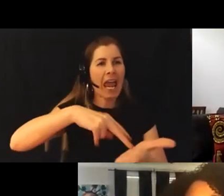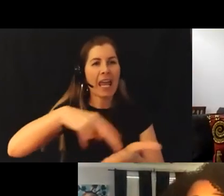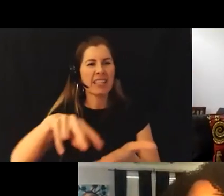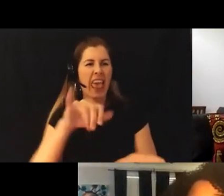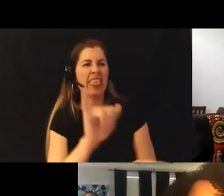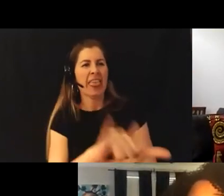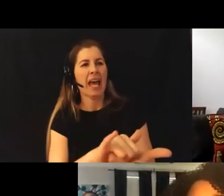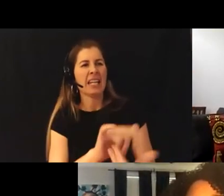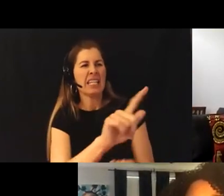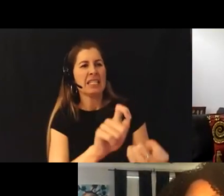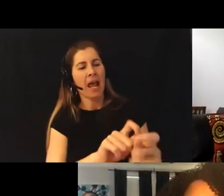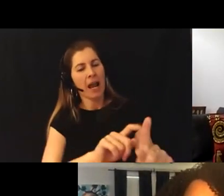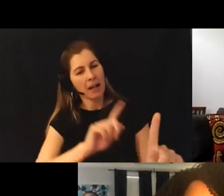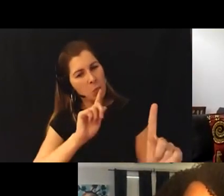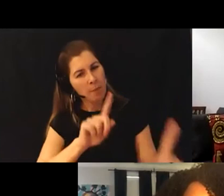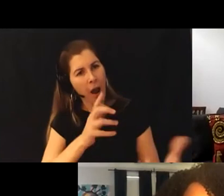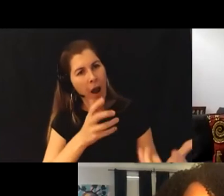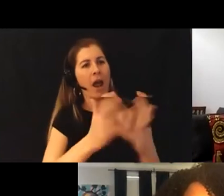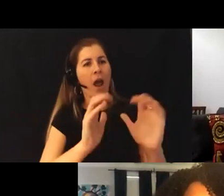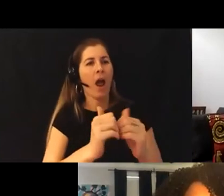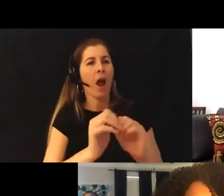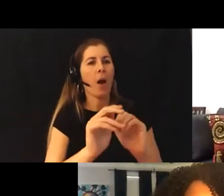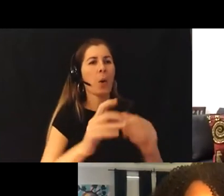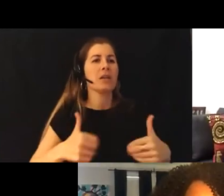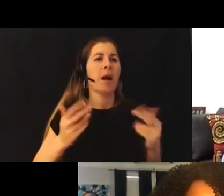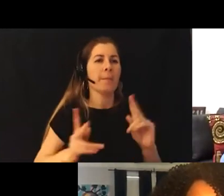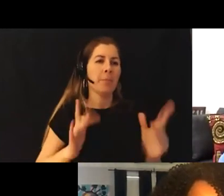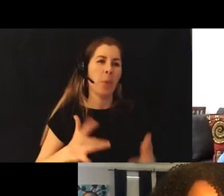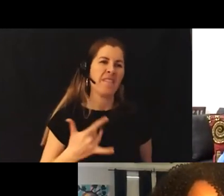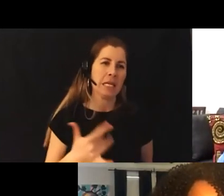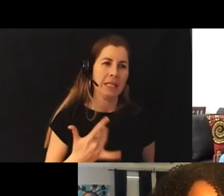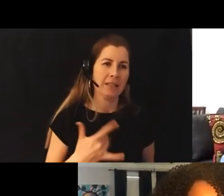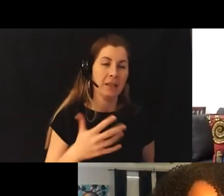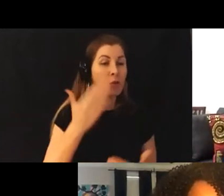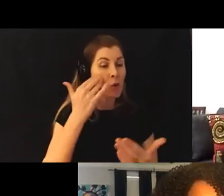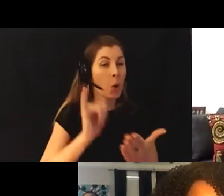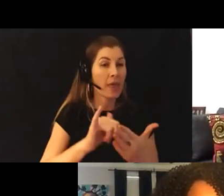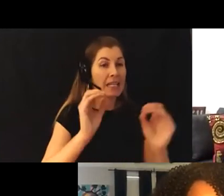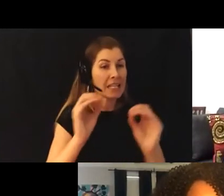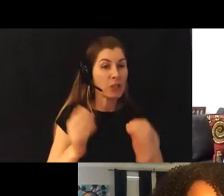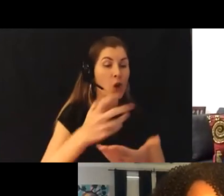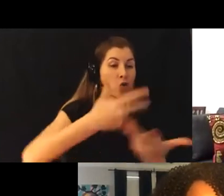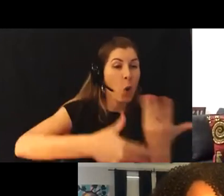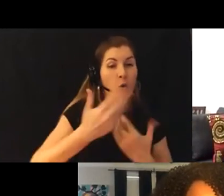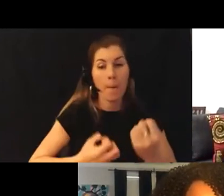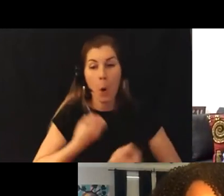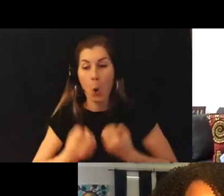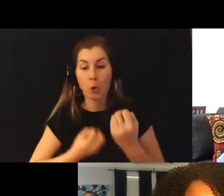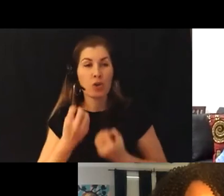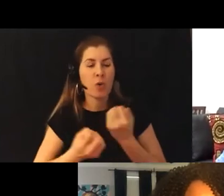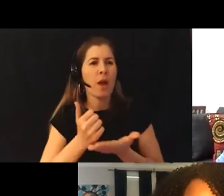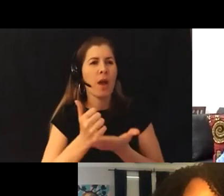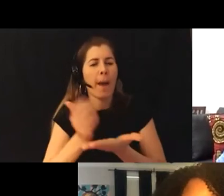to how young people are feeling. So the social emotional element that teaching artists can bring to the table with a really